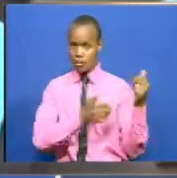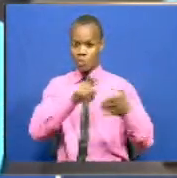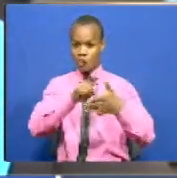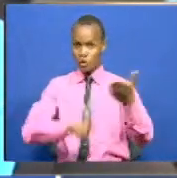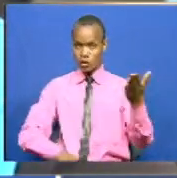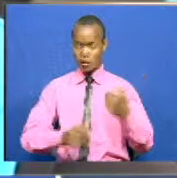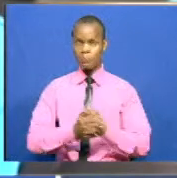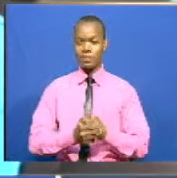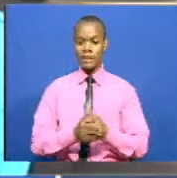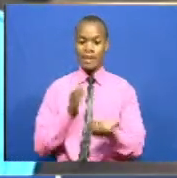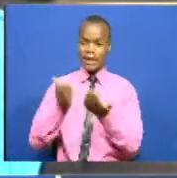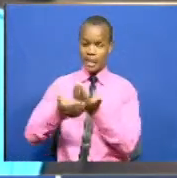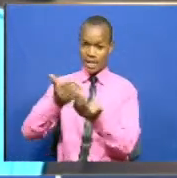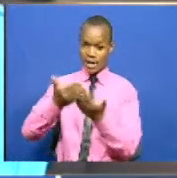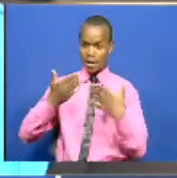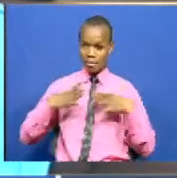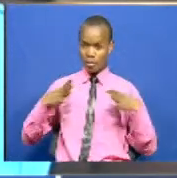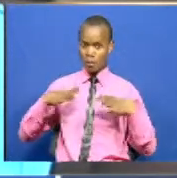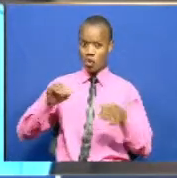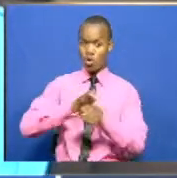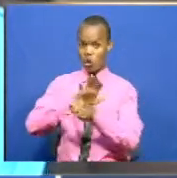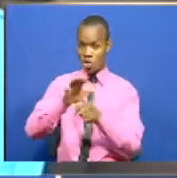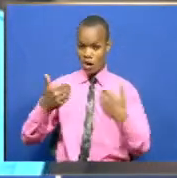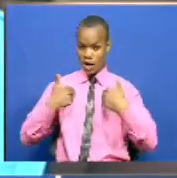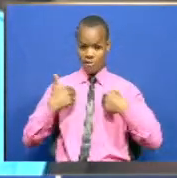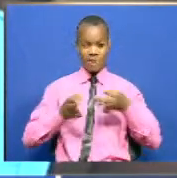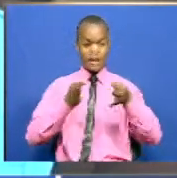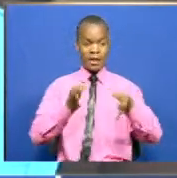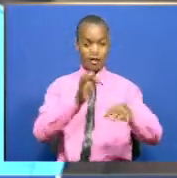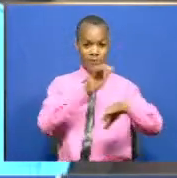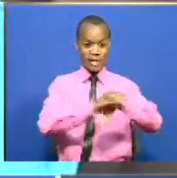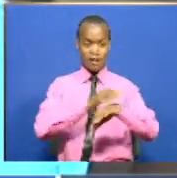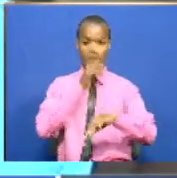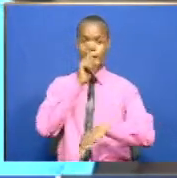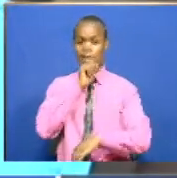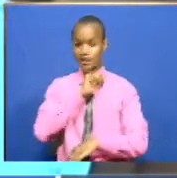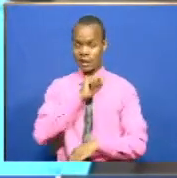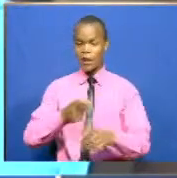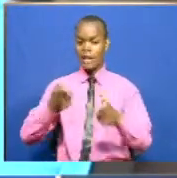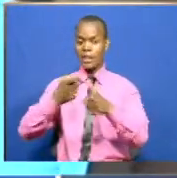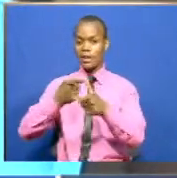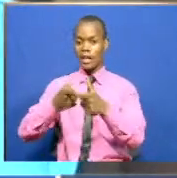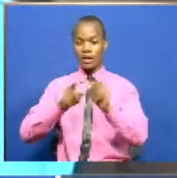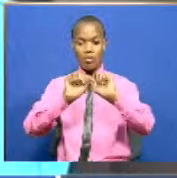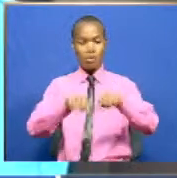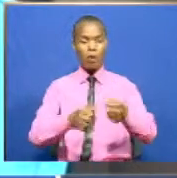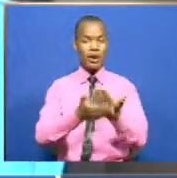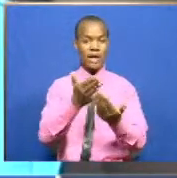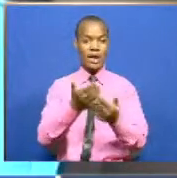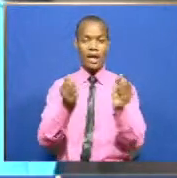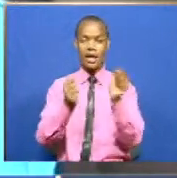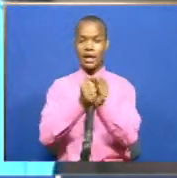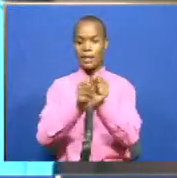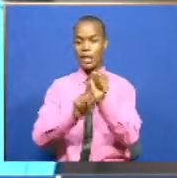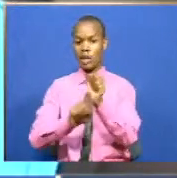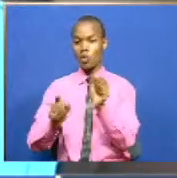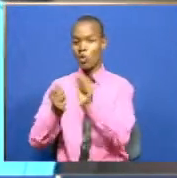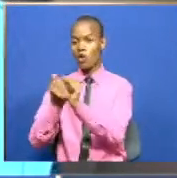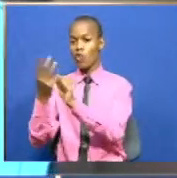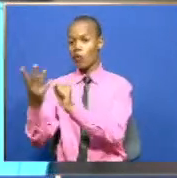the infected persons who could be found who are not symptomatic, and they'll be taken care of for the next 10 to 14 days before they are